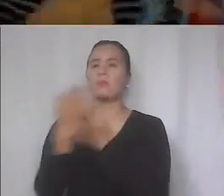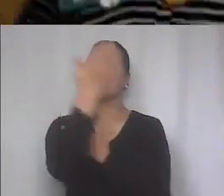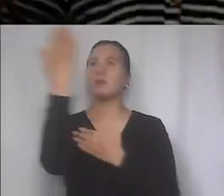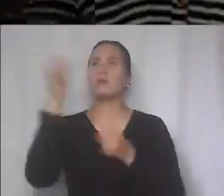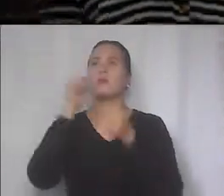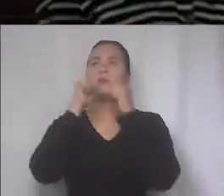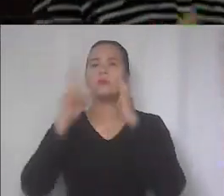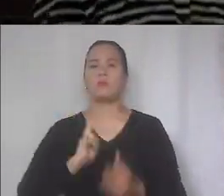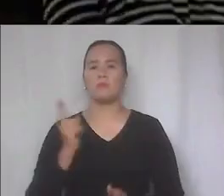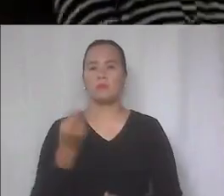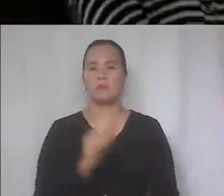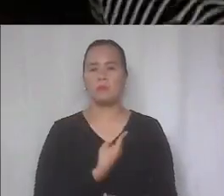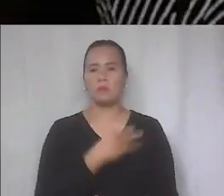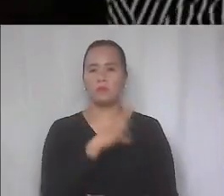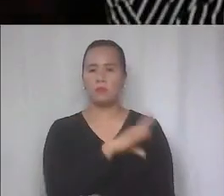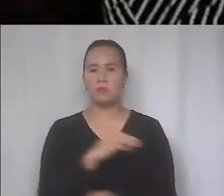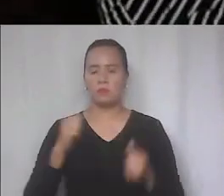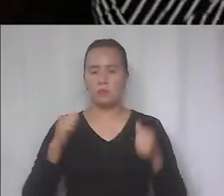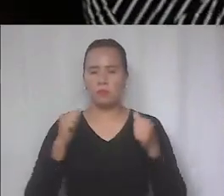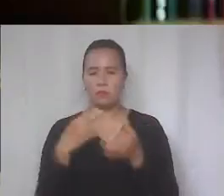be a blessing to others.